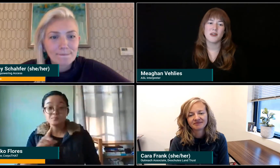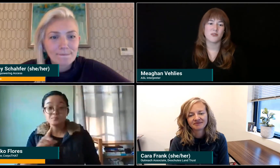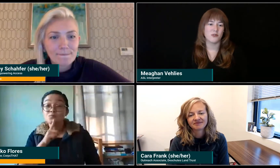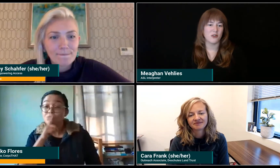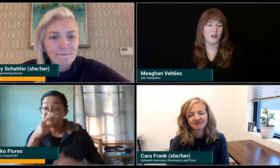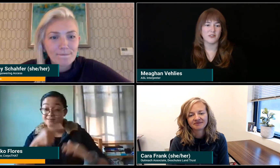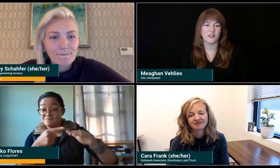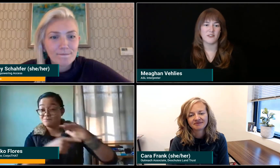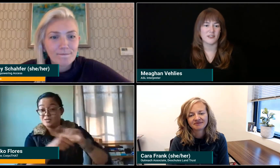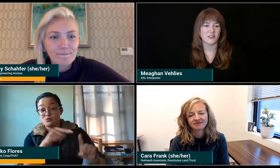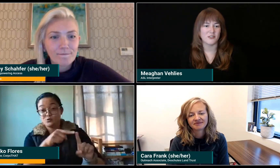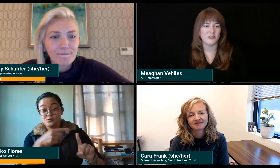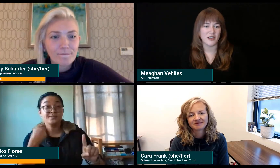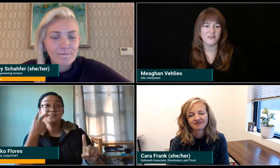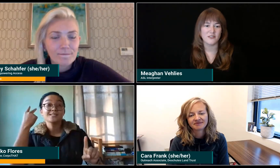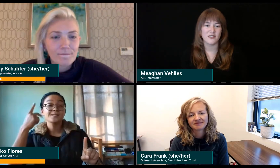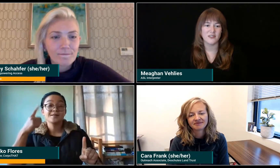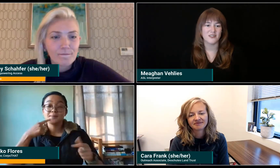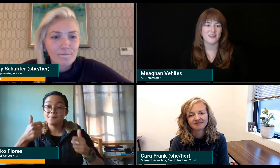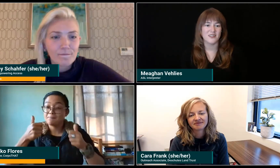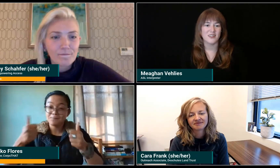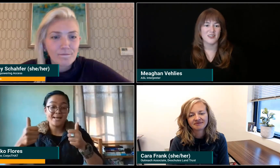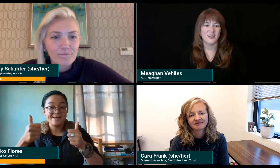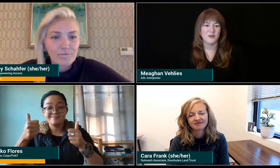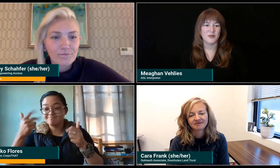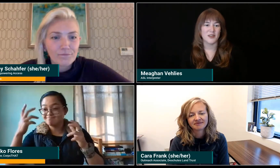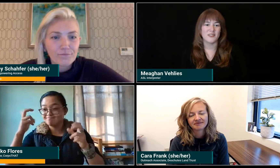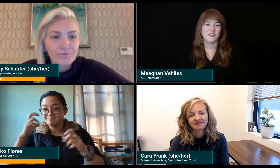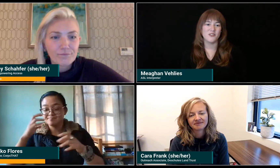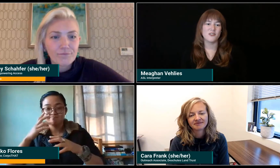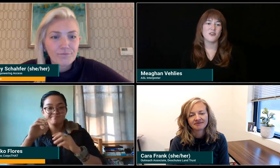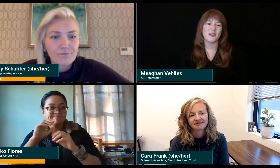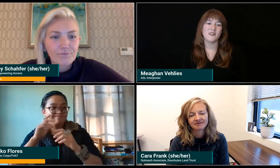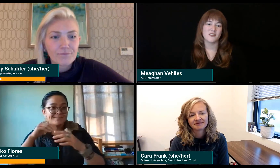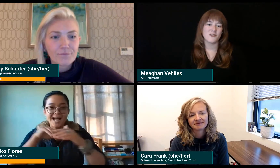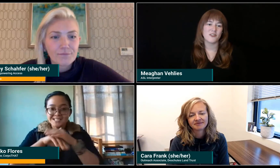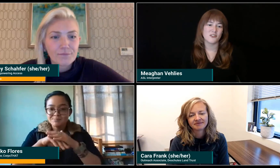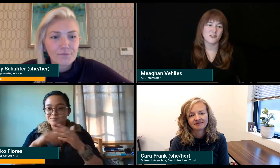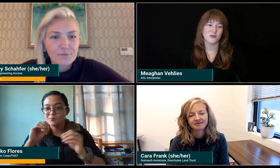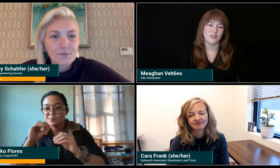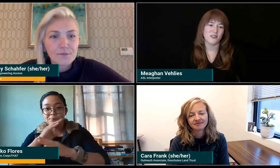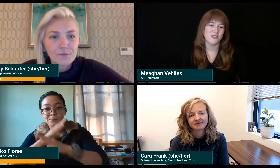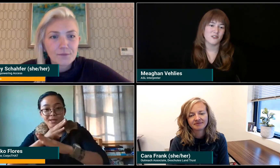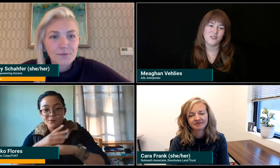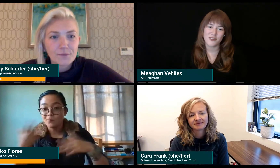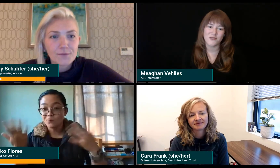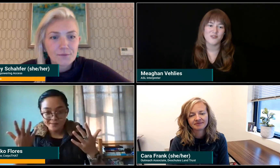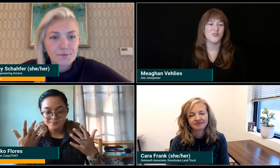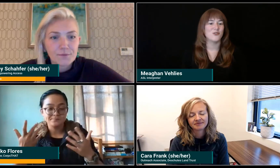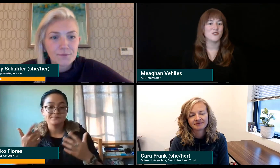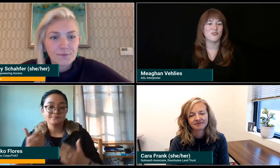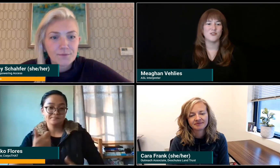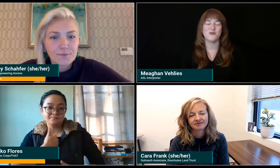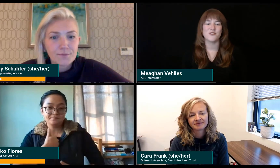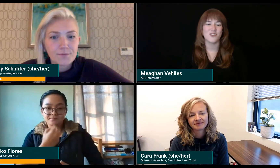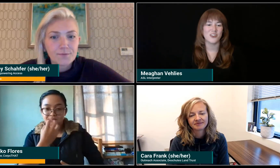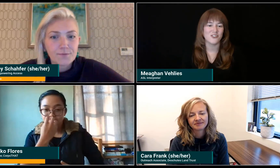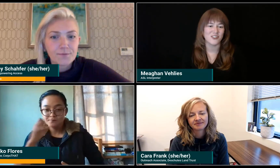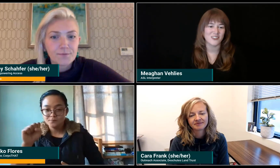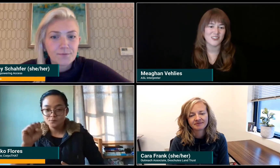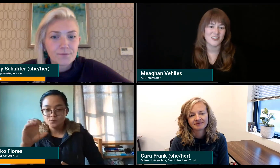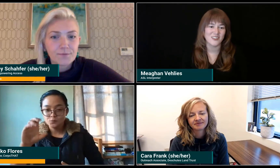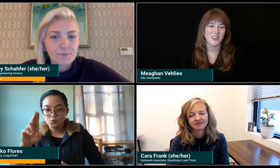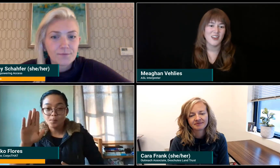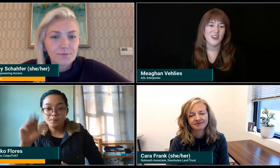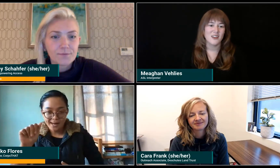Sometimes people get thrown off when they find out that you're deaf. But you can go to different countries where they're, used to